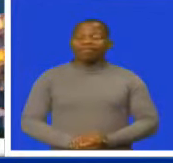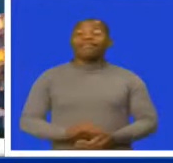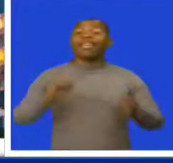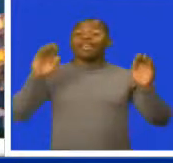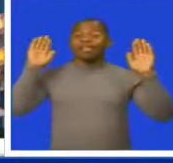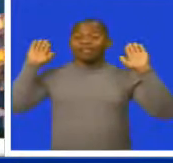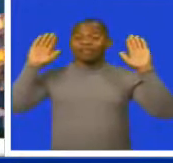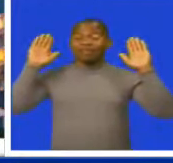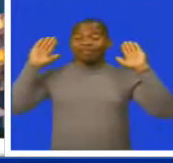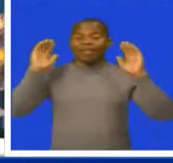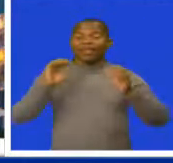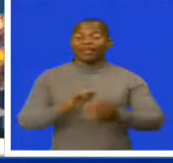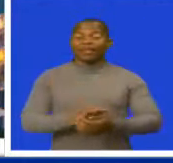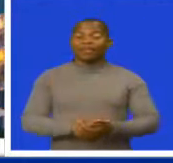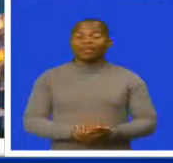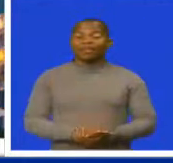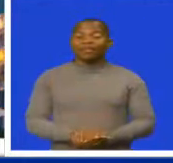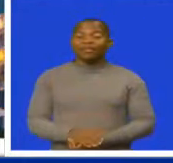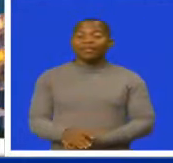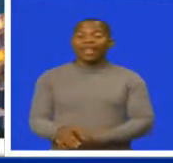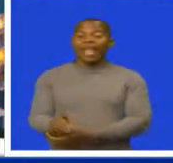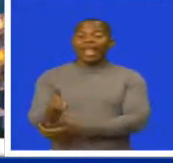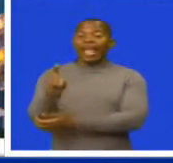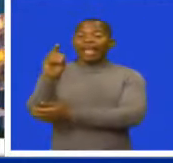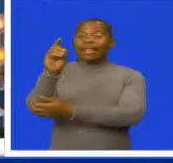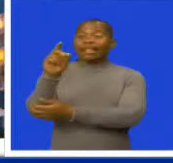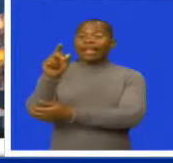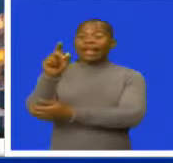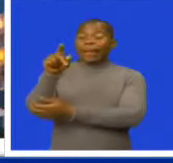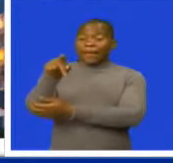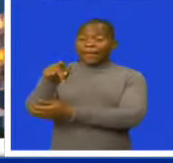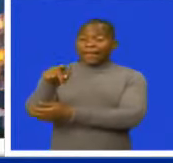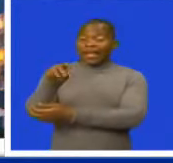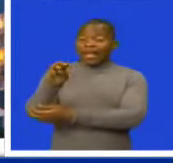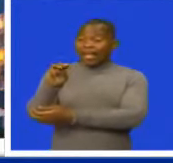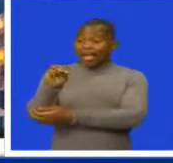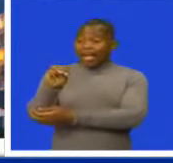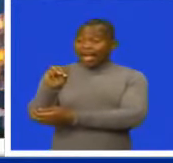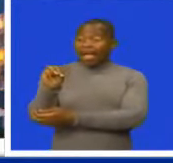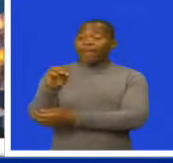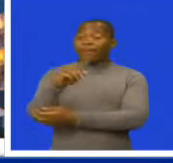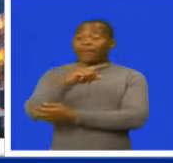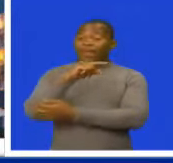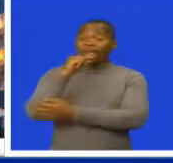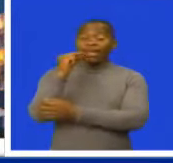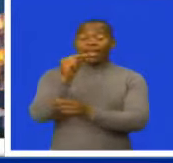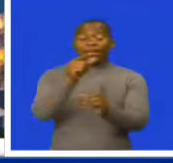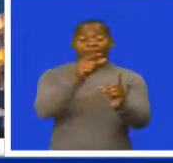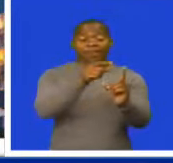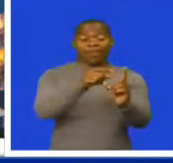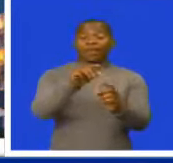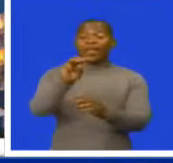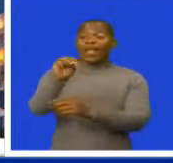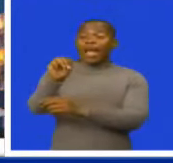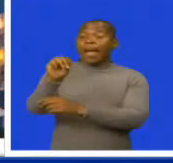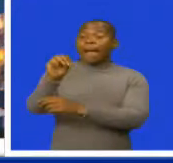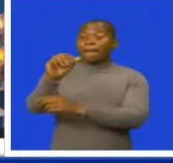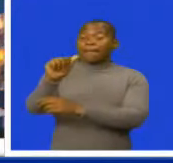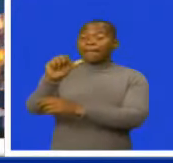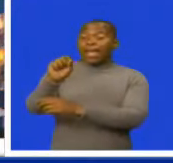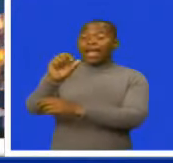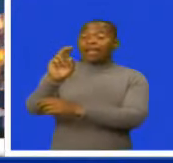Tindzaba Liphini landvunankulu Themba Masuku lithi kuba khona ngalokuphelele nasedvute